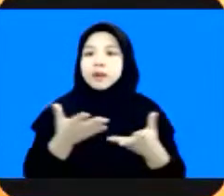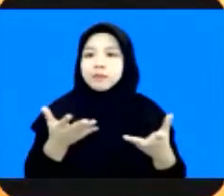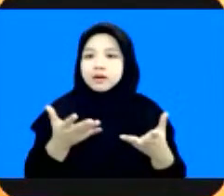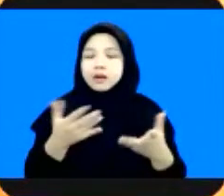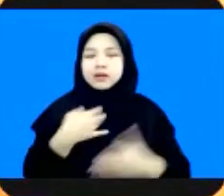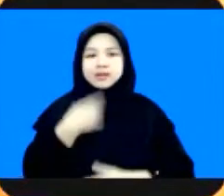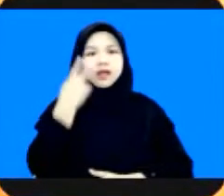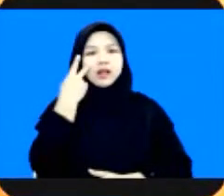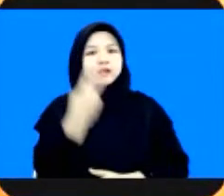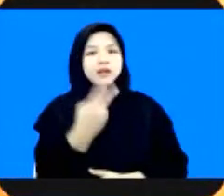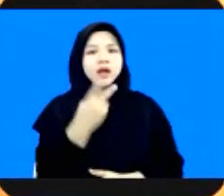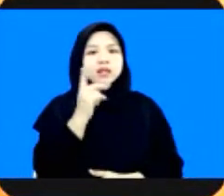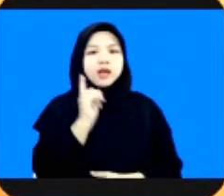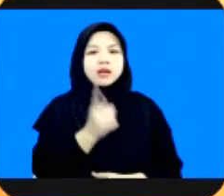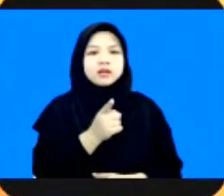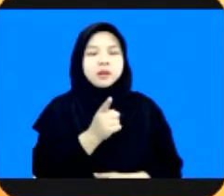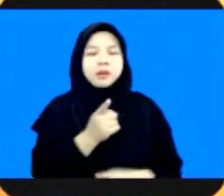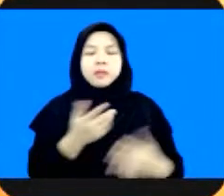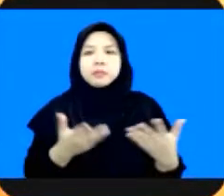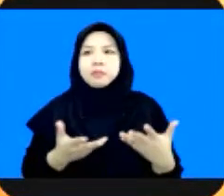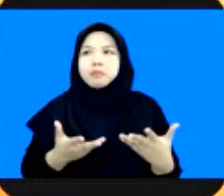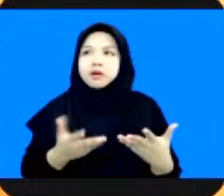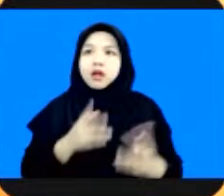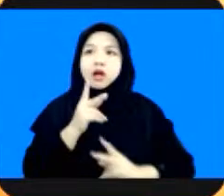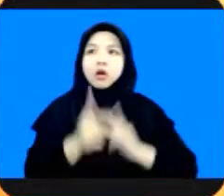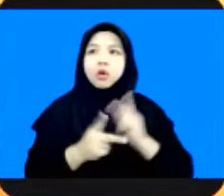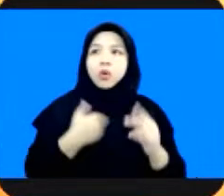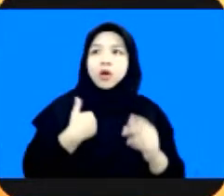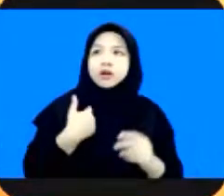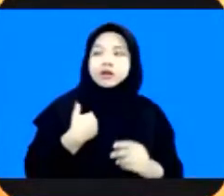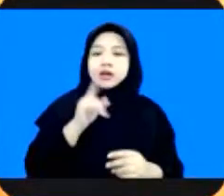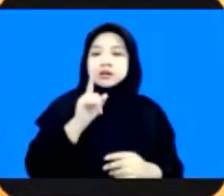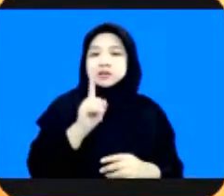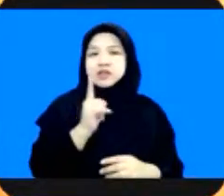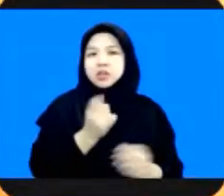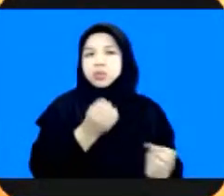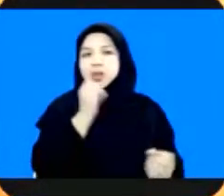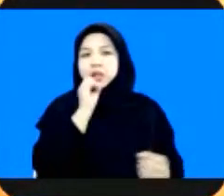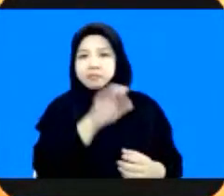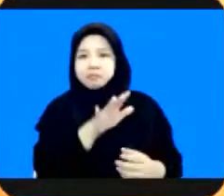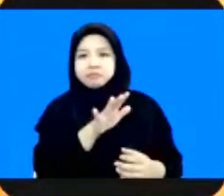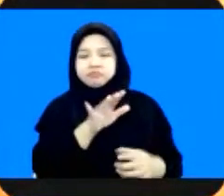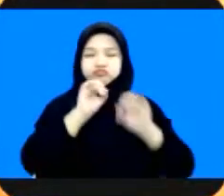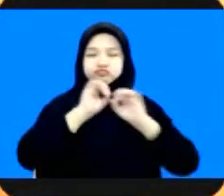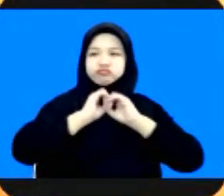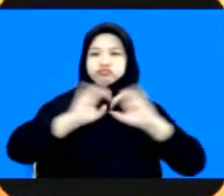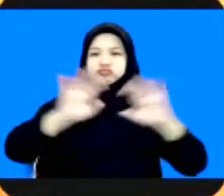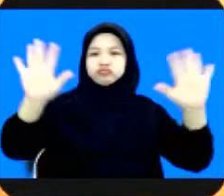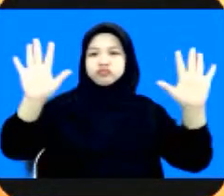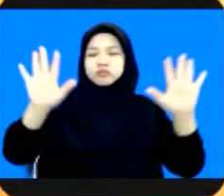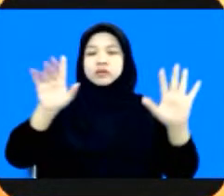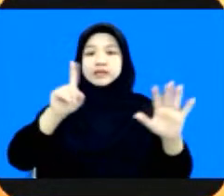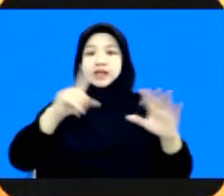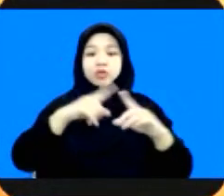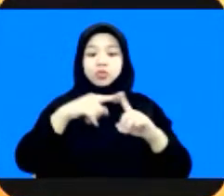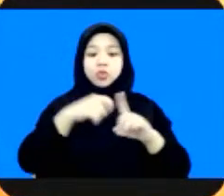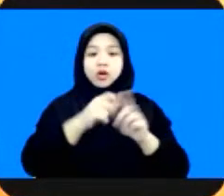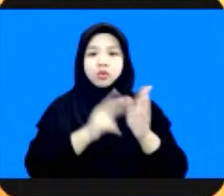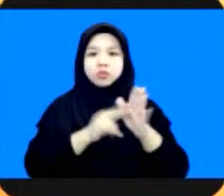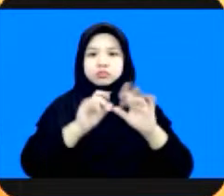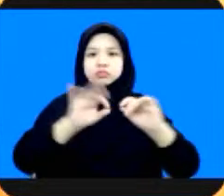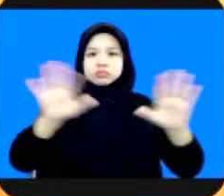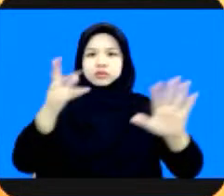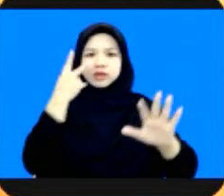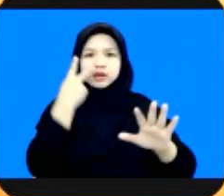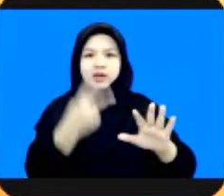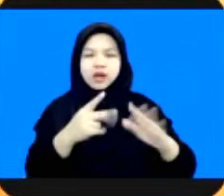certain claim is being spread using fake accounts, among accounts that coordinate to amplify